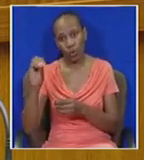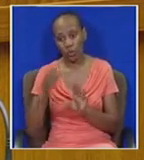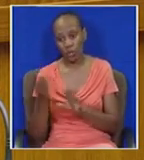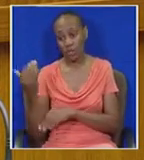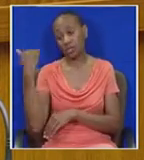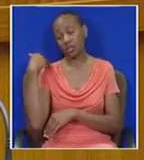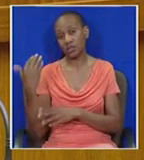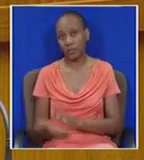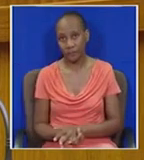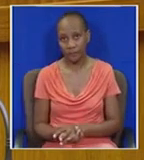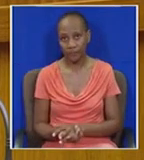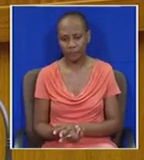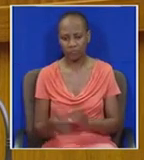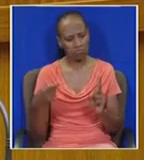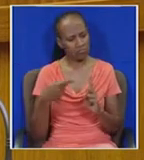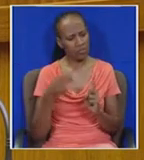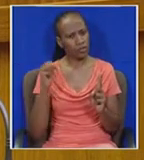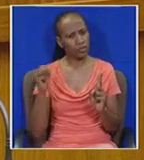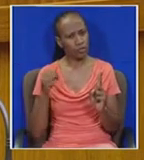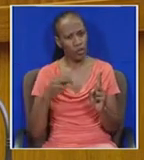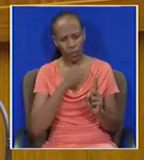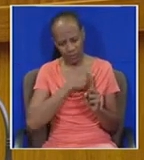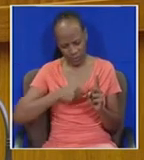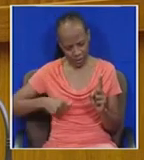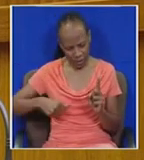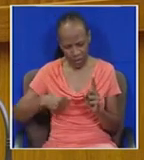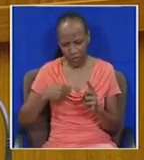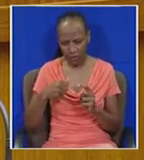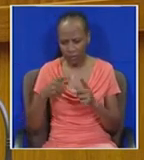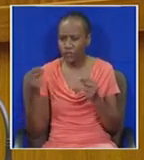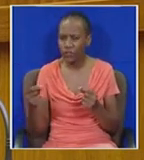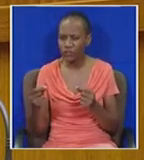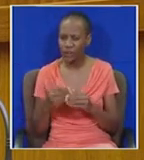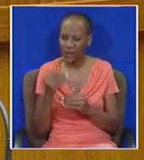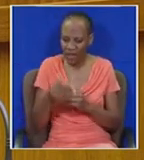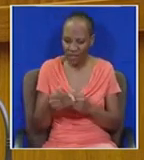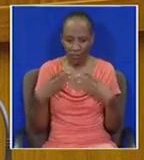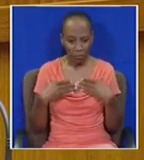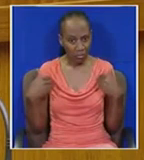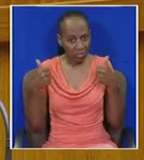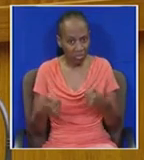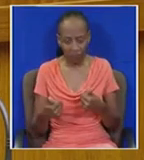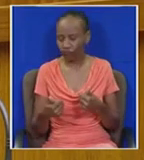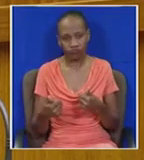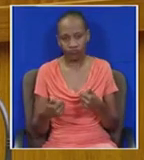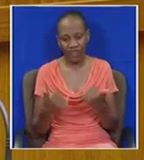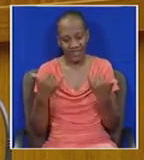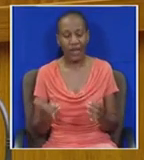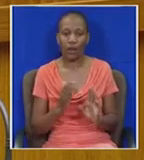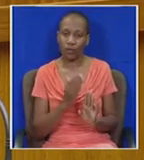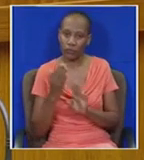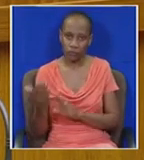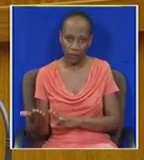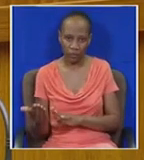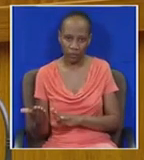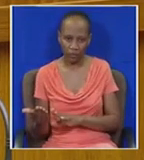Ngcobo had recently undergone surgery and regrettably did not recover. Her untimely departure is